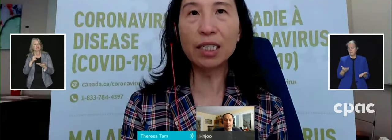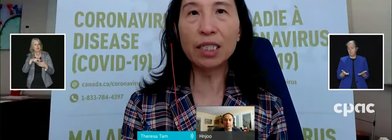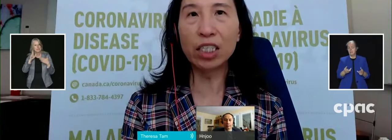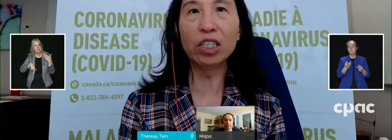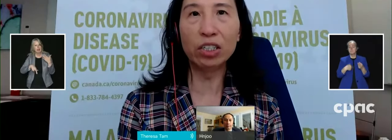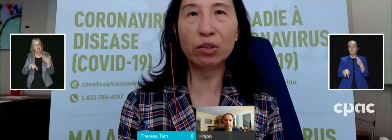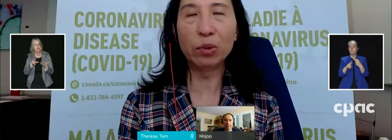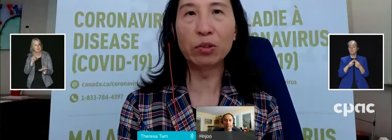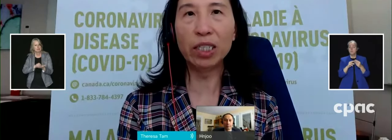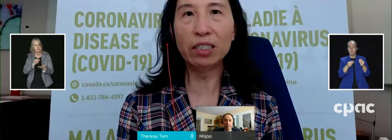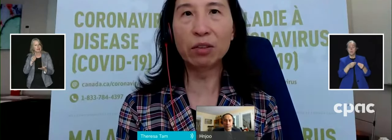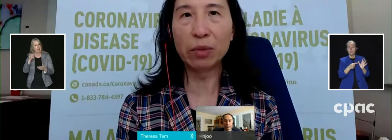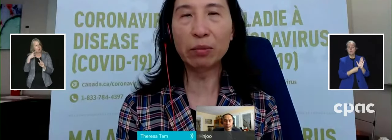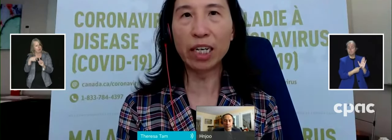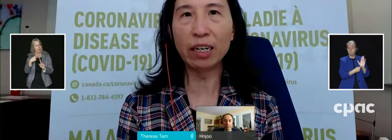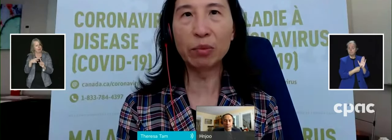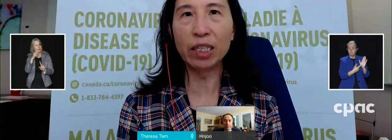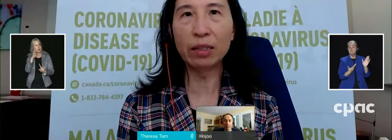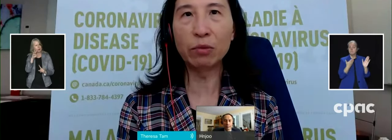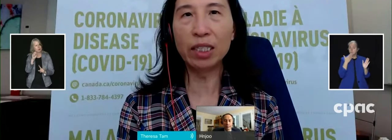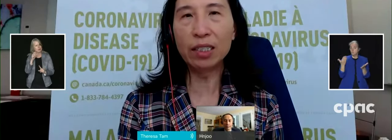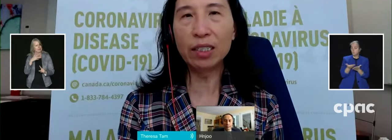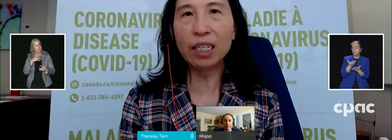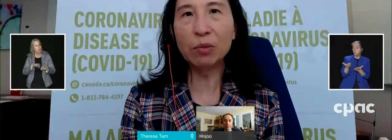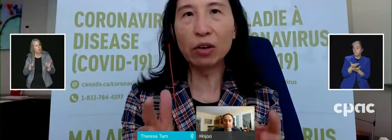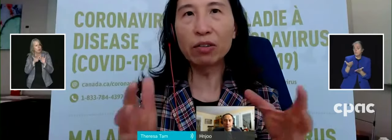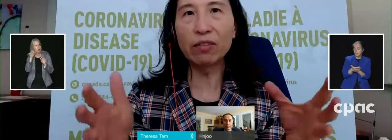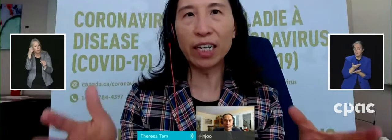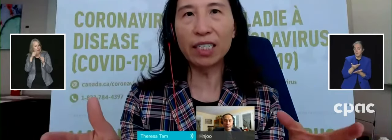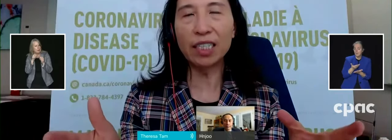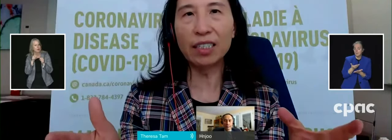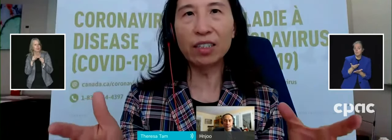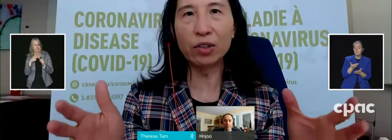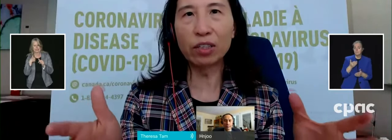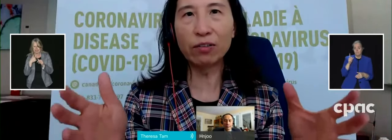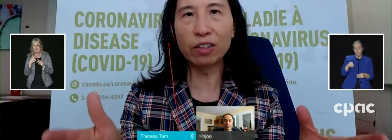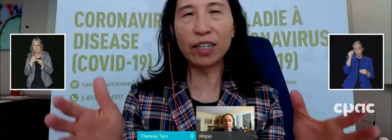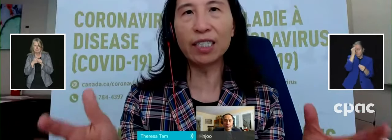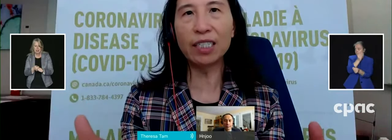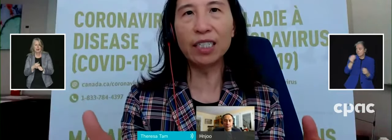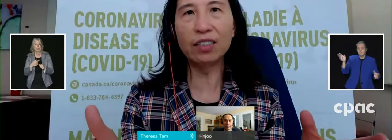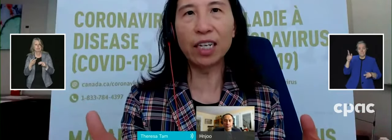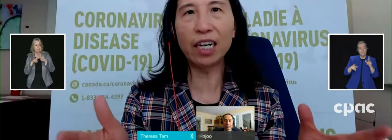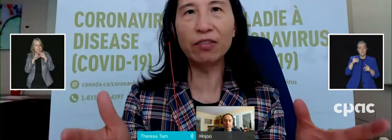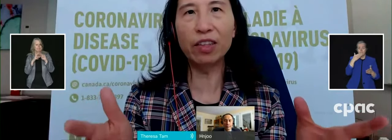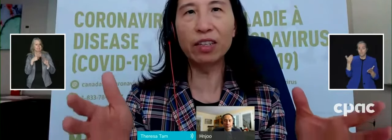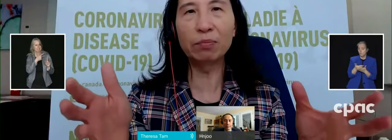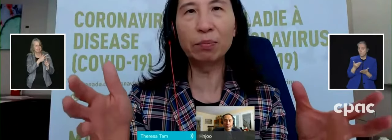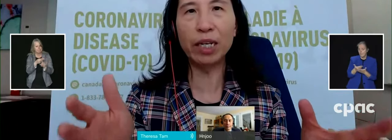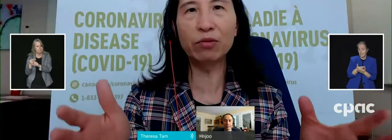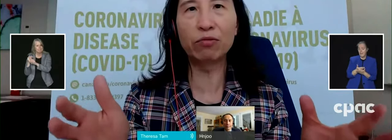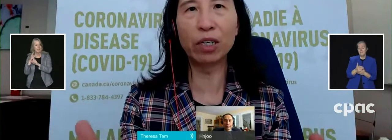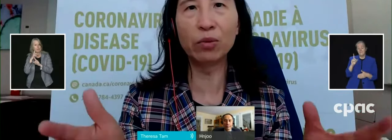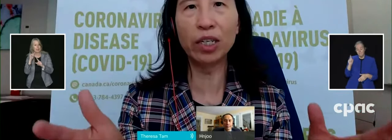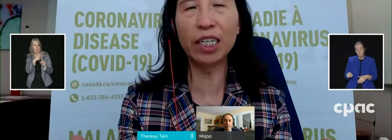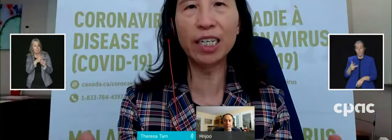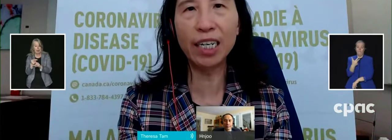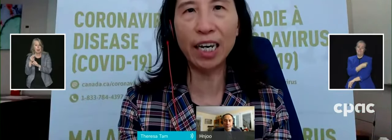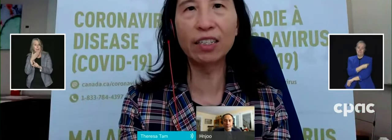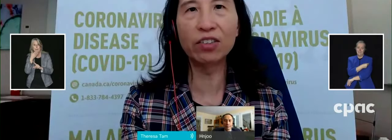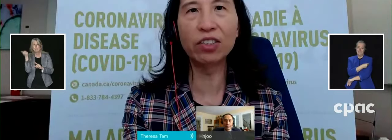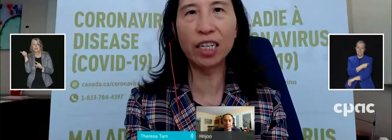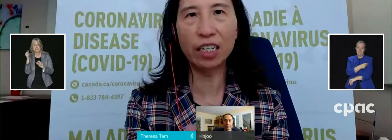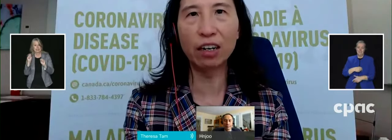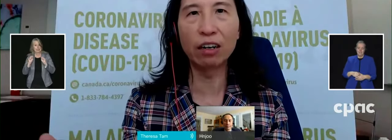a really good news. People need to remember that. But we need to keep going with the vaccine. And in order for the vaccine to have the best runway